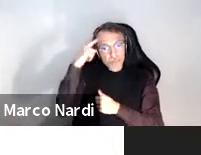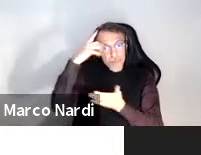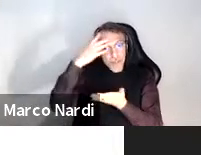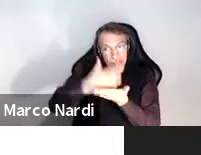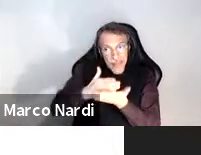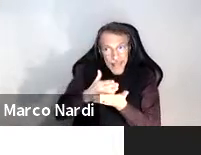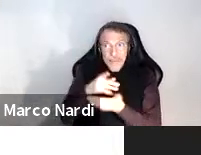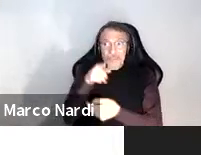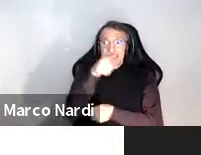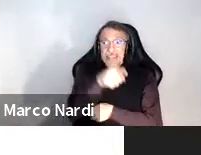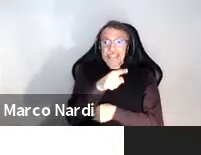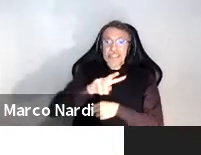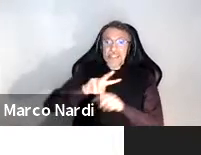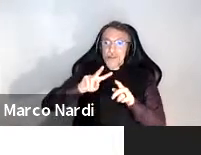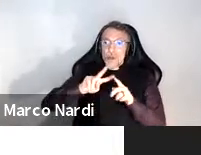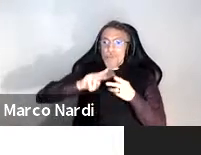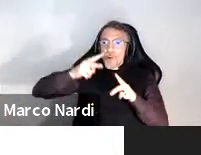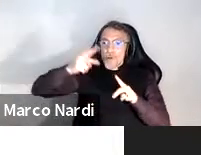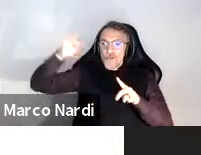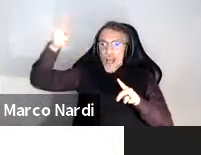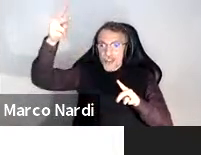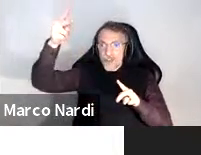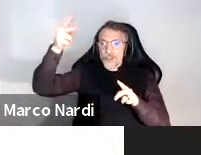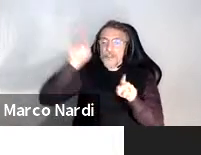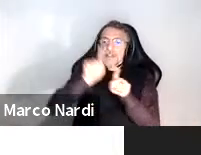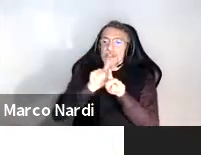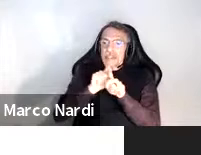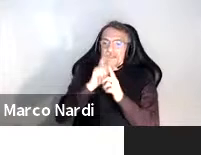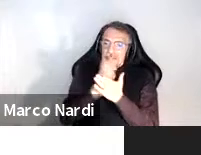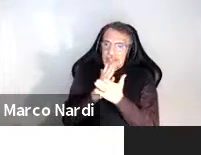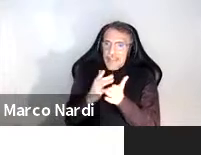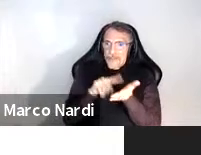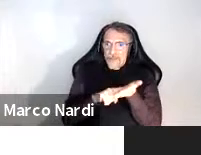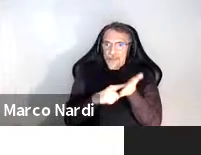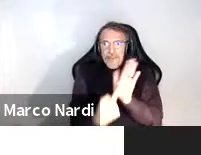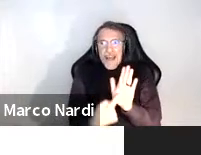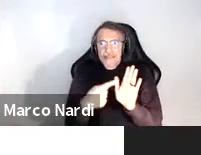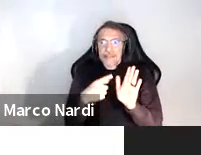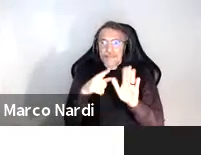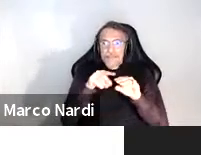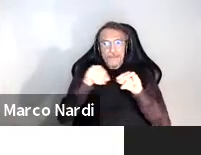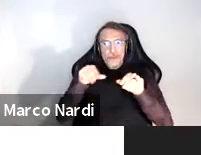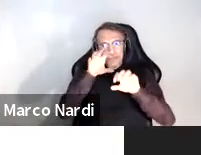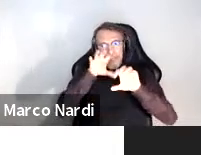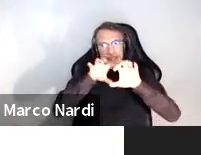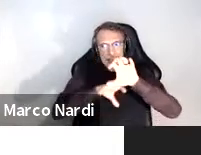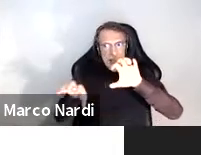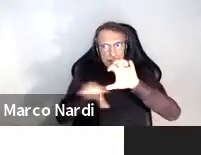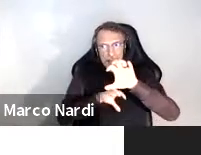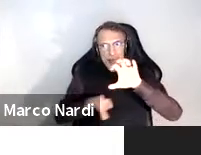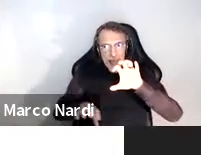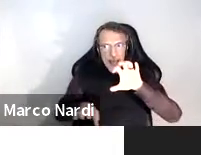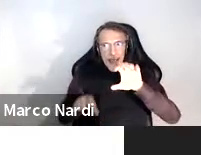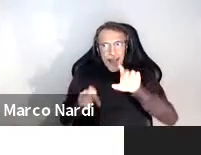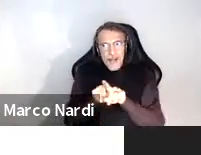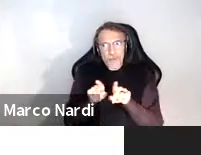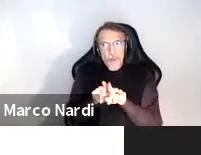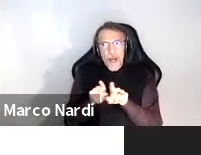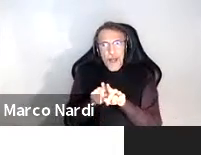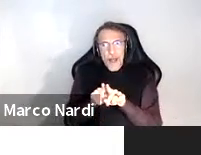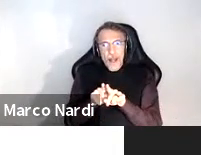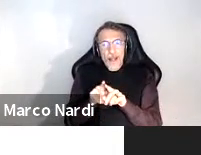this projection truly reflects the position of sub-Saharan Africa and many